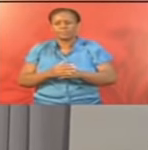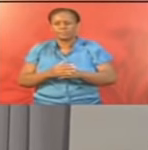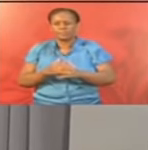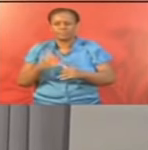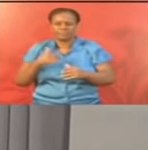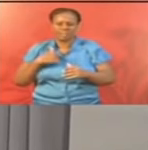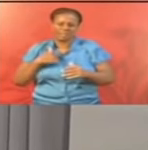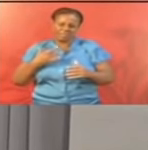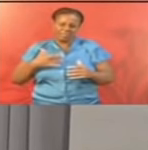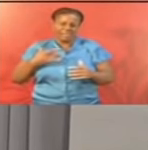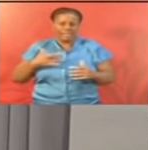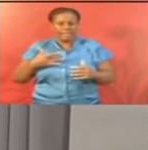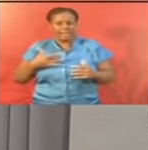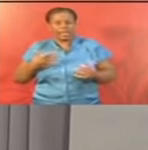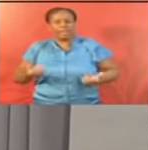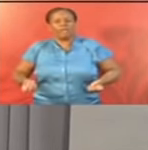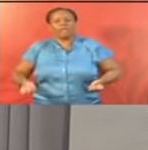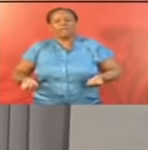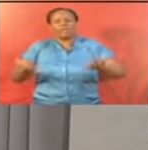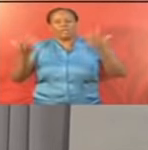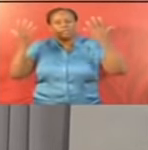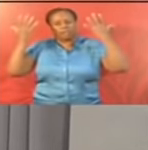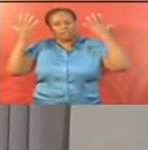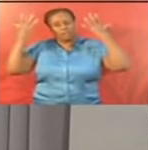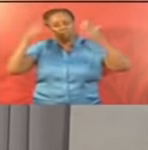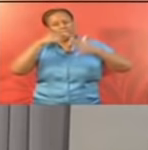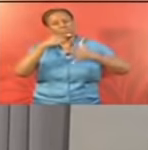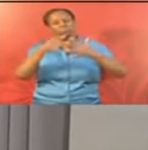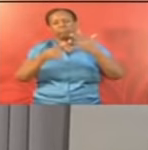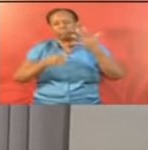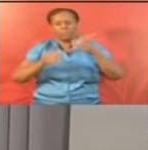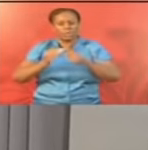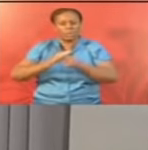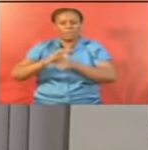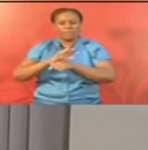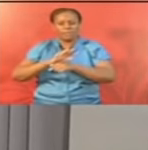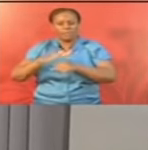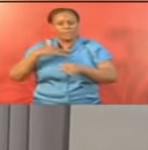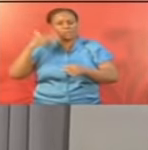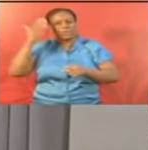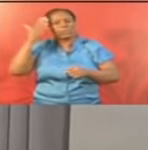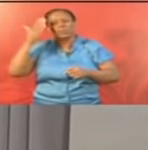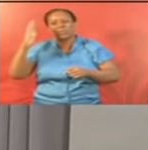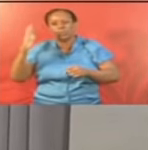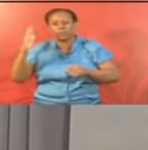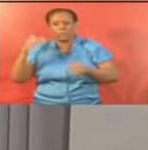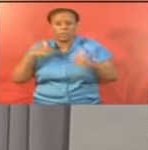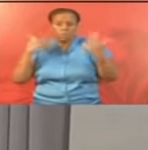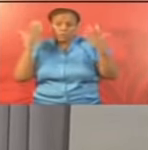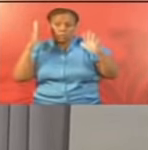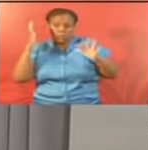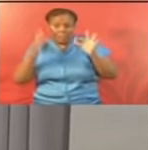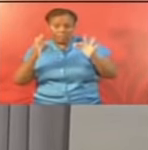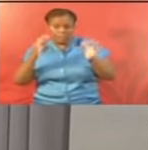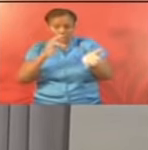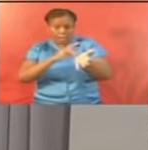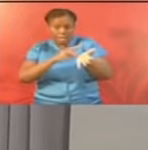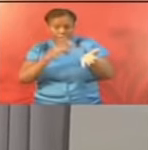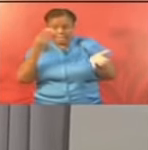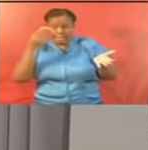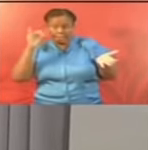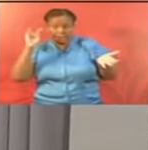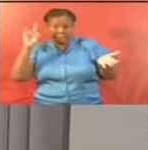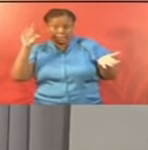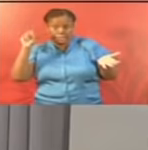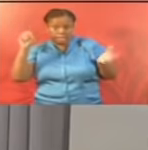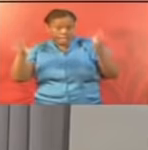we don't know, I will tread very lightly. I don't know if Dr. Hines has a different view or whatever. We can